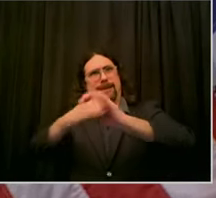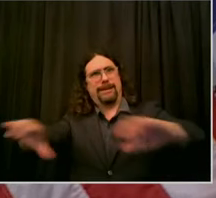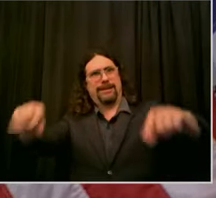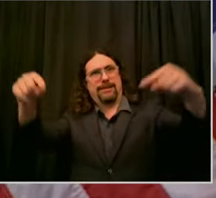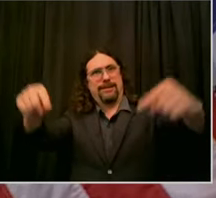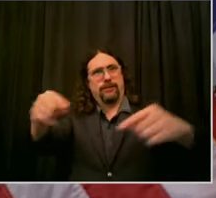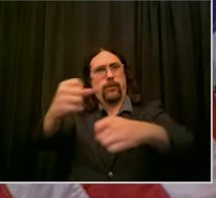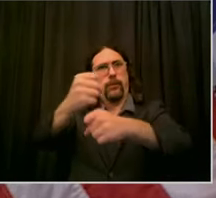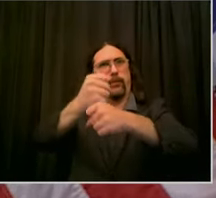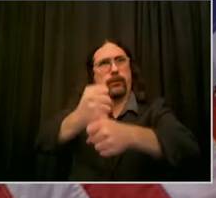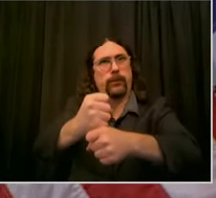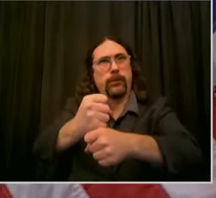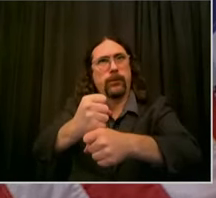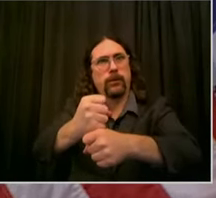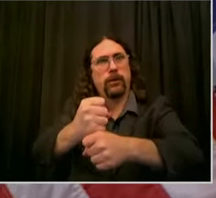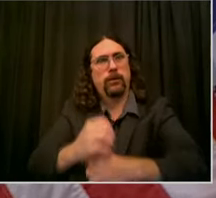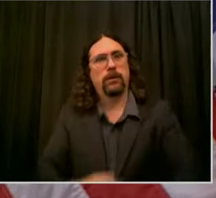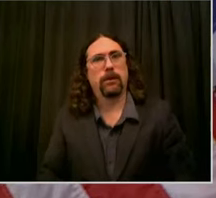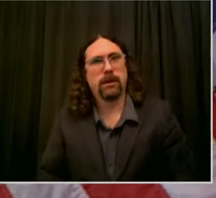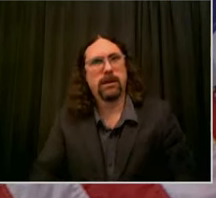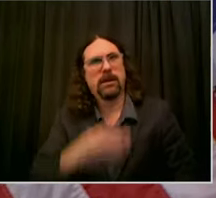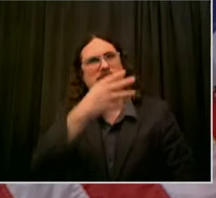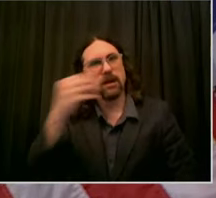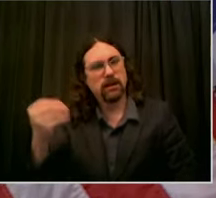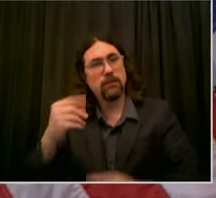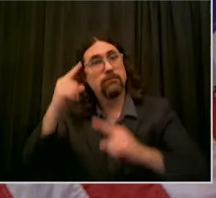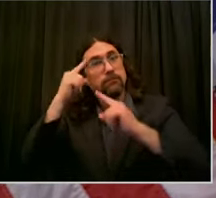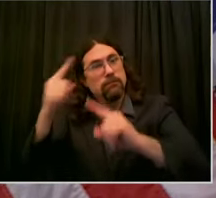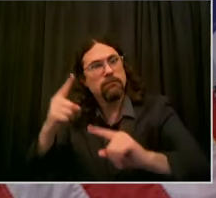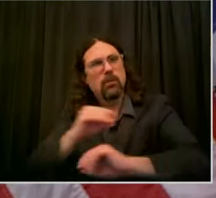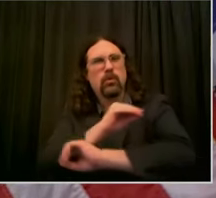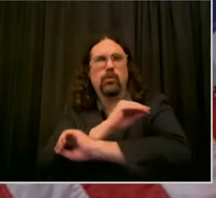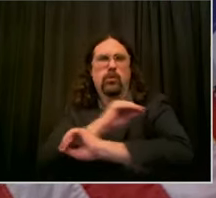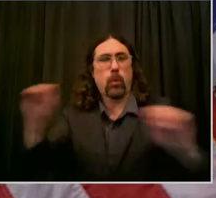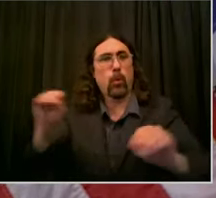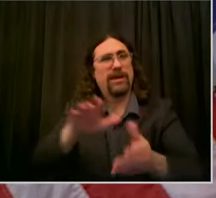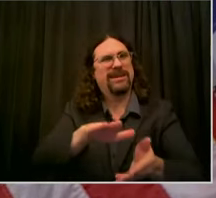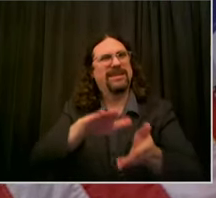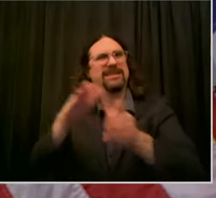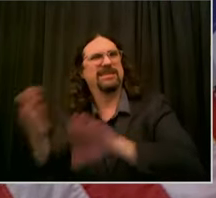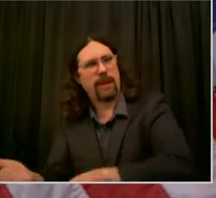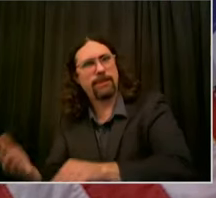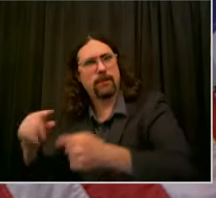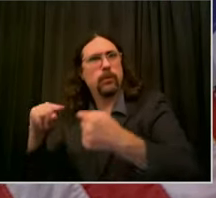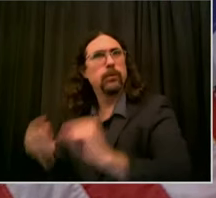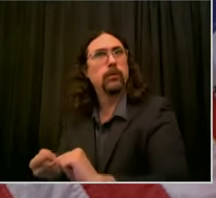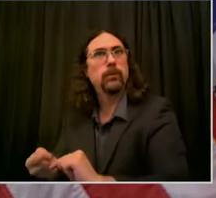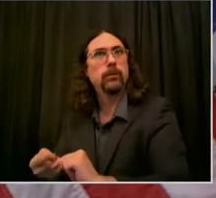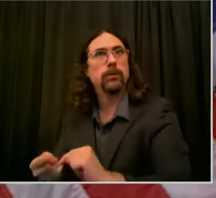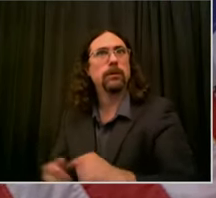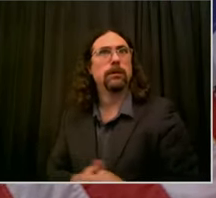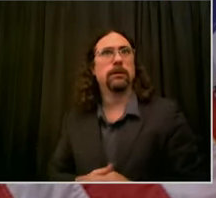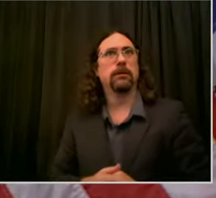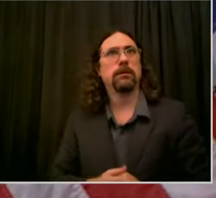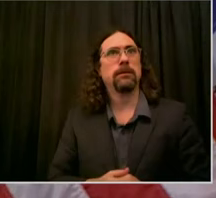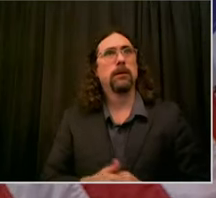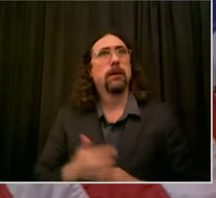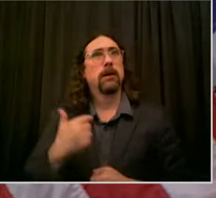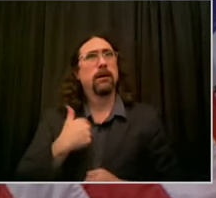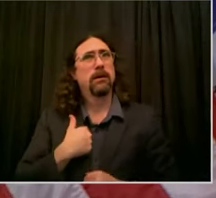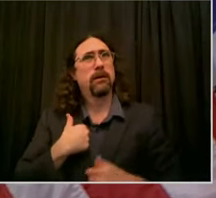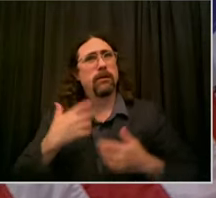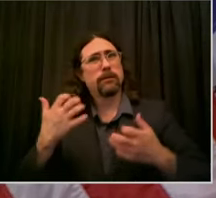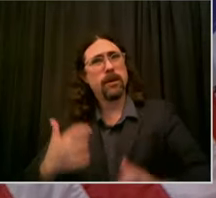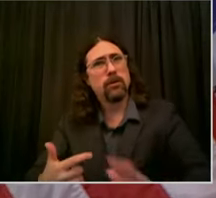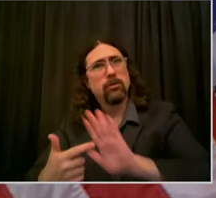that policing would be restrained, but still effective. And then when we saw something that we really don't have a lot of history